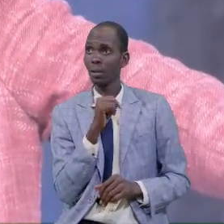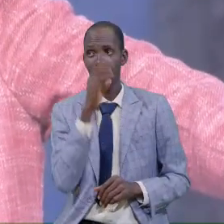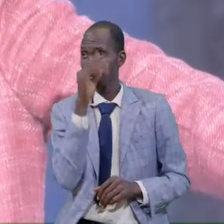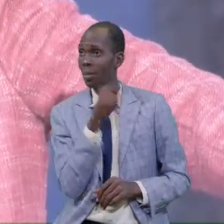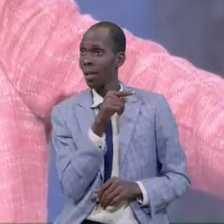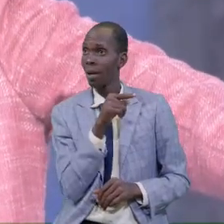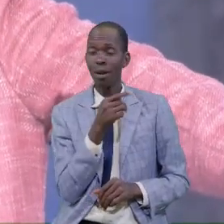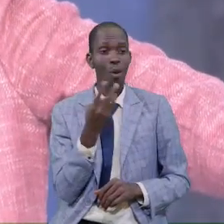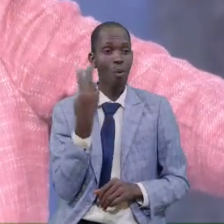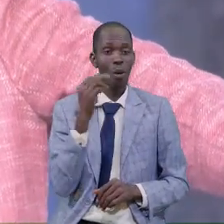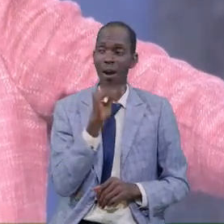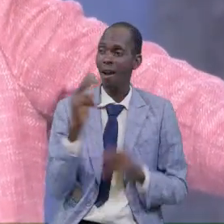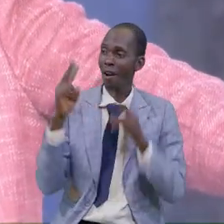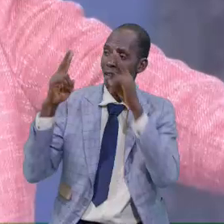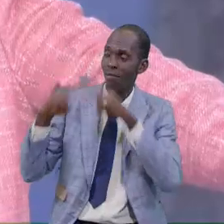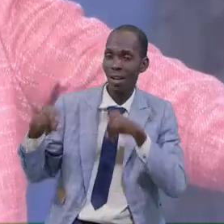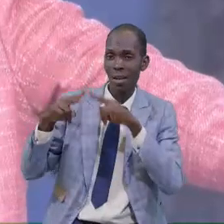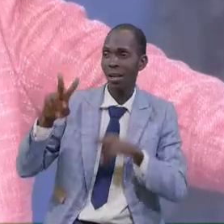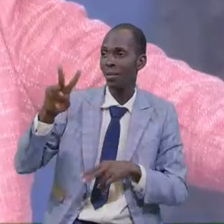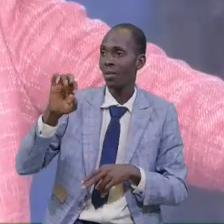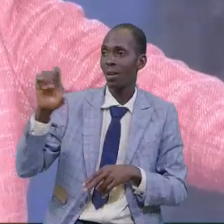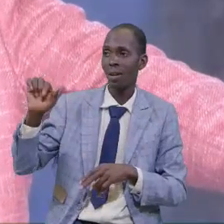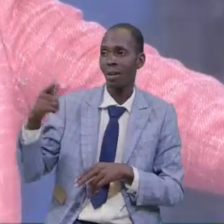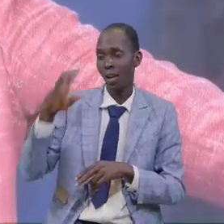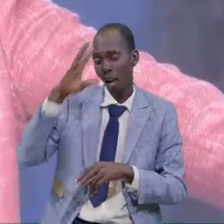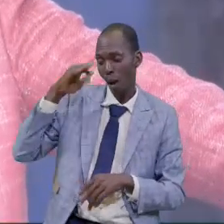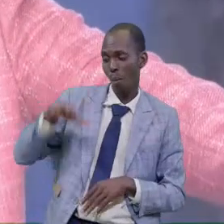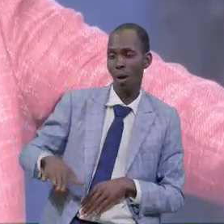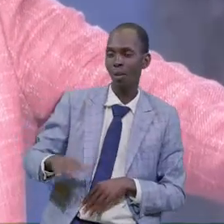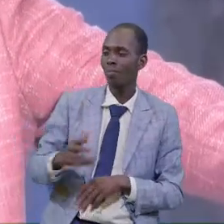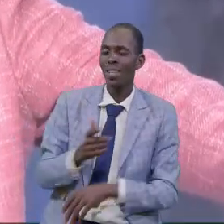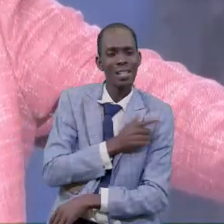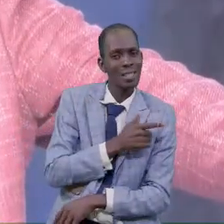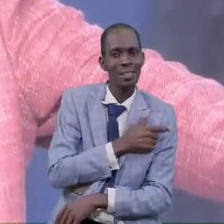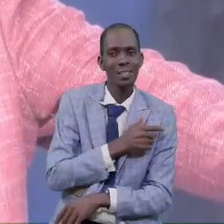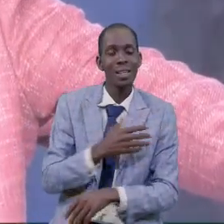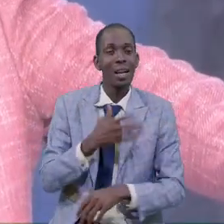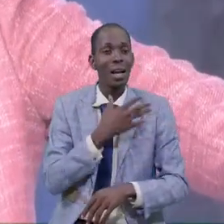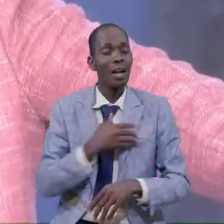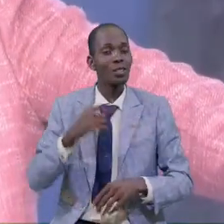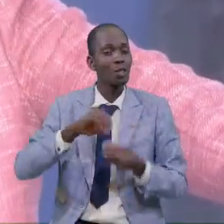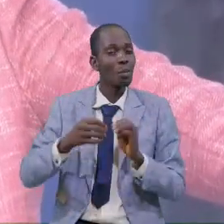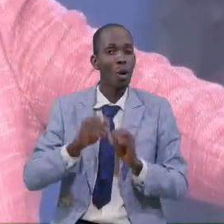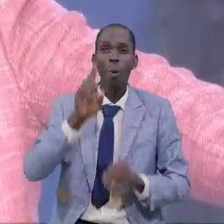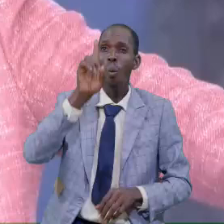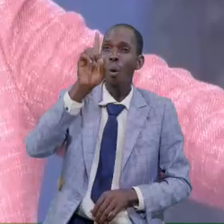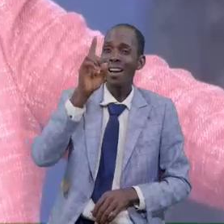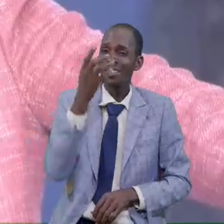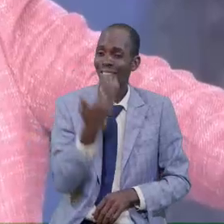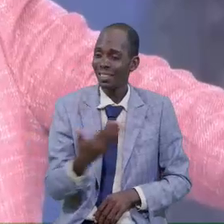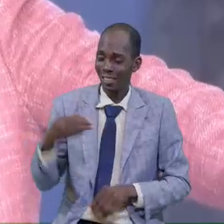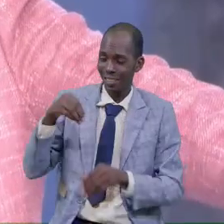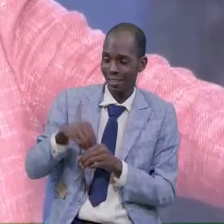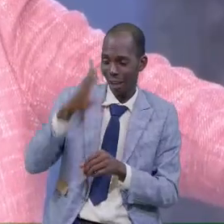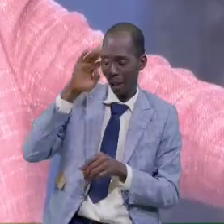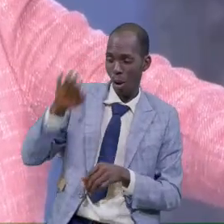boy. He was lazy. And the number one thing in his life when he was young was to